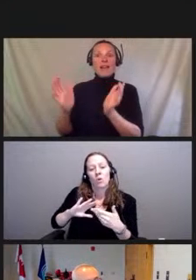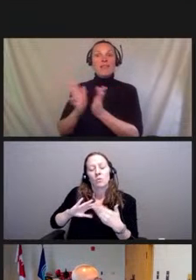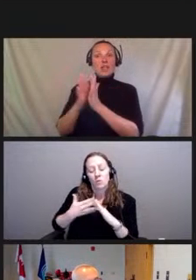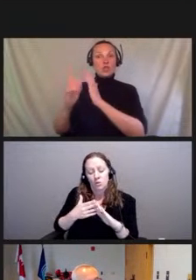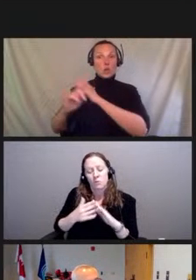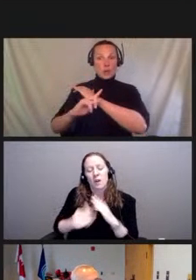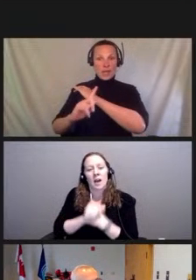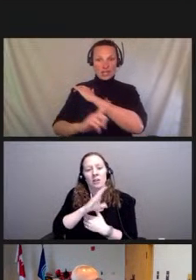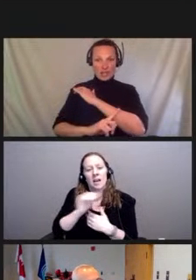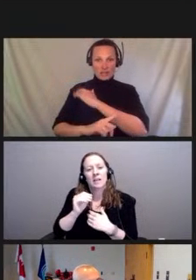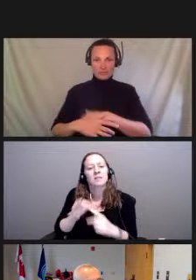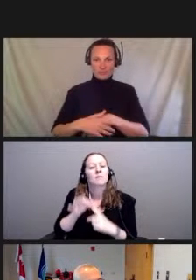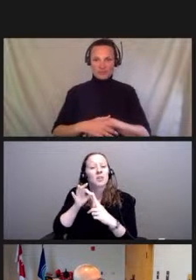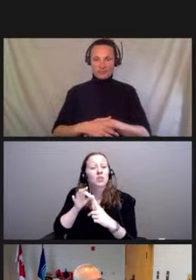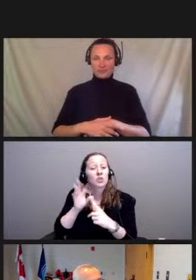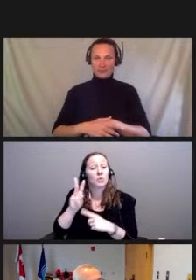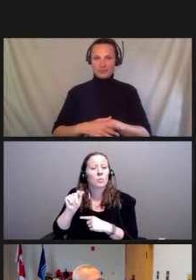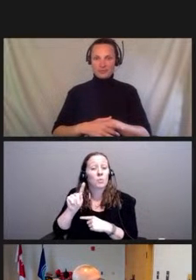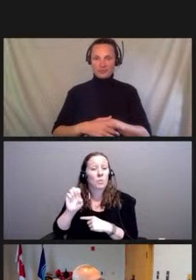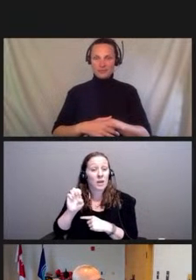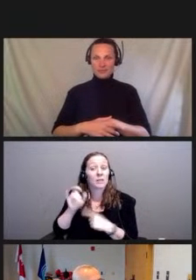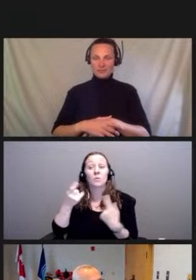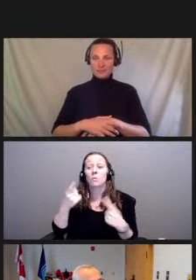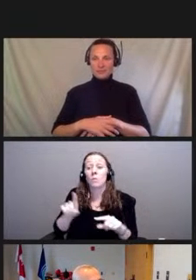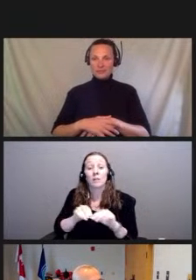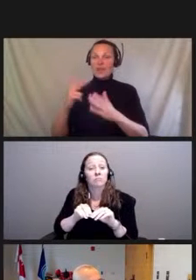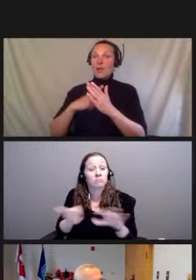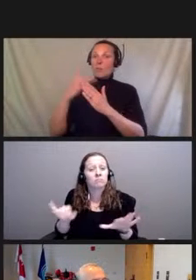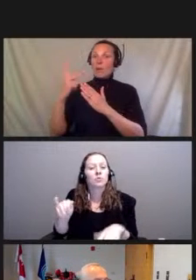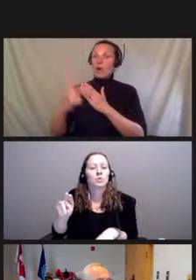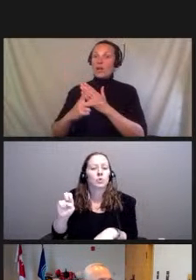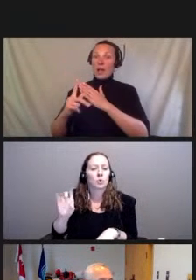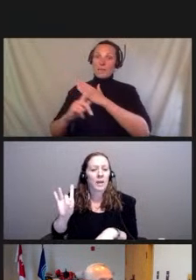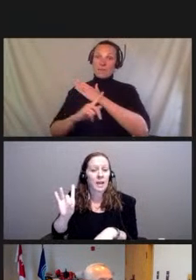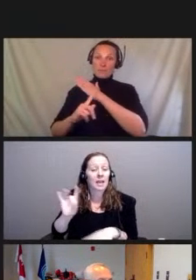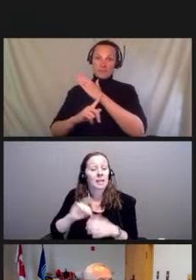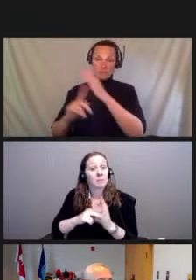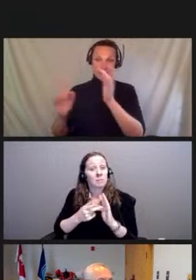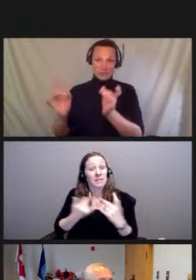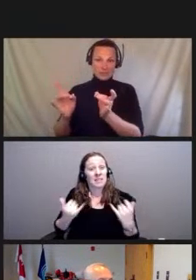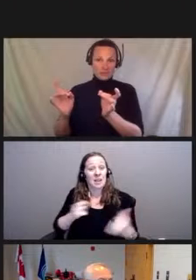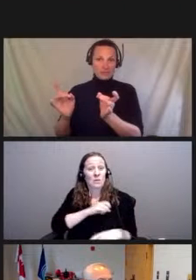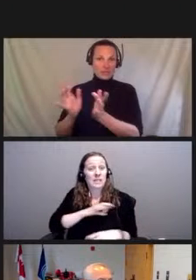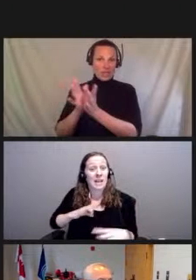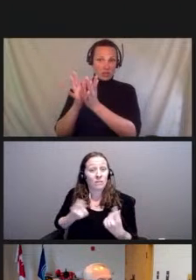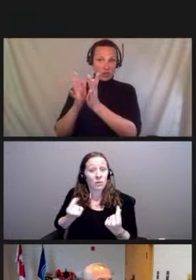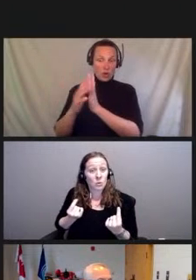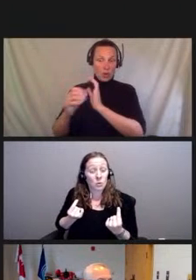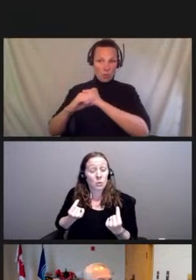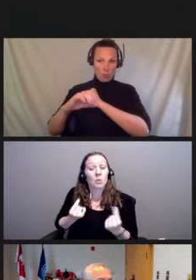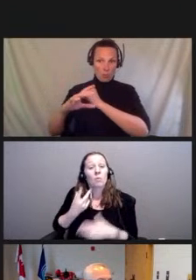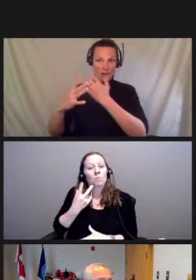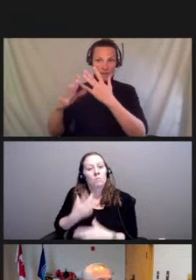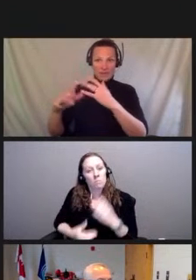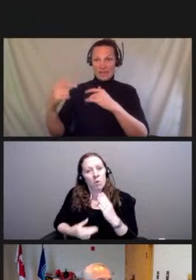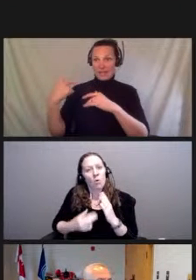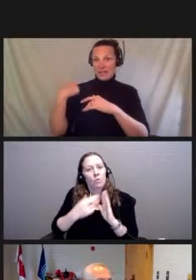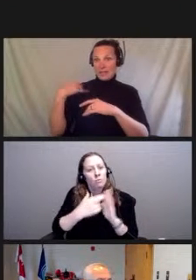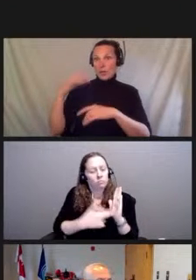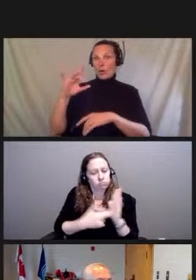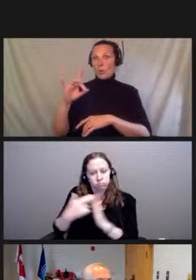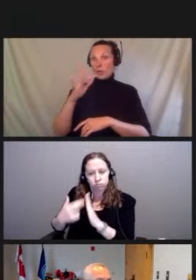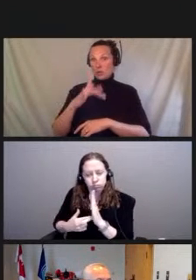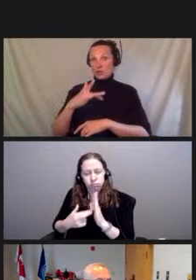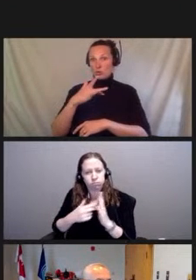Waste program, were released on June the 8th. Staff are actively working to review both regulations to understand the impacts on